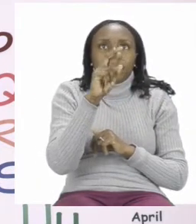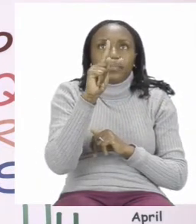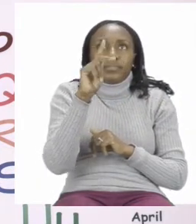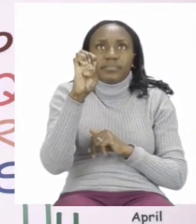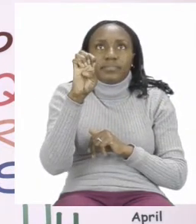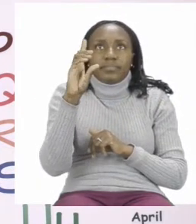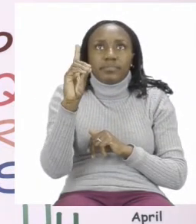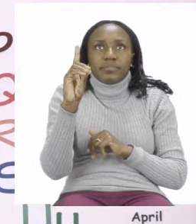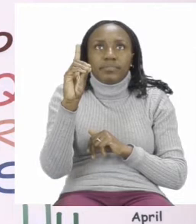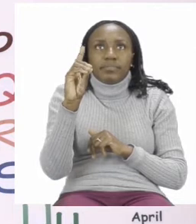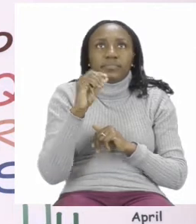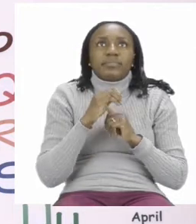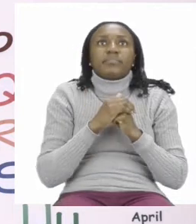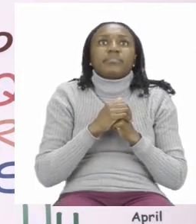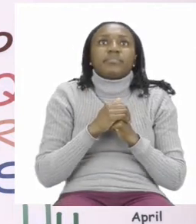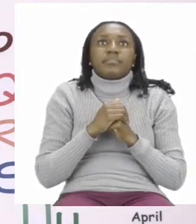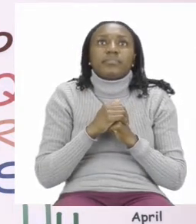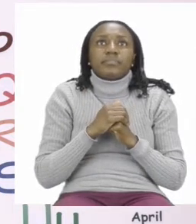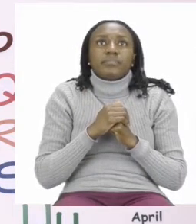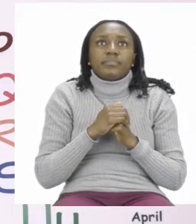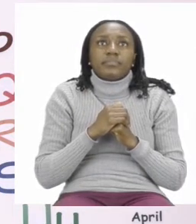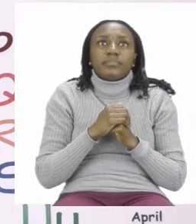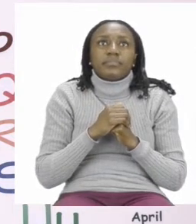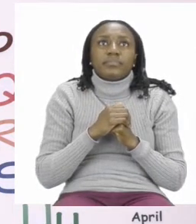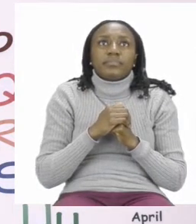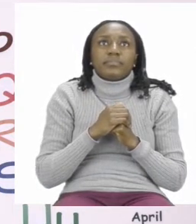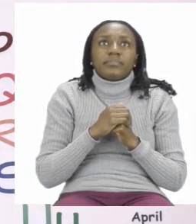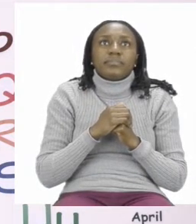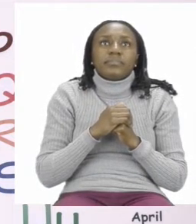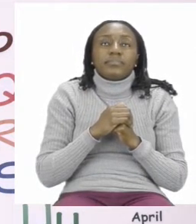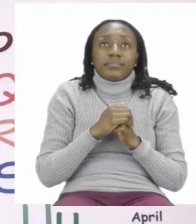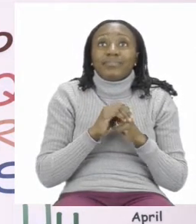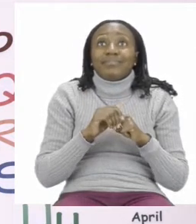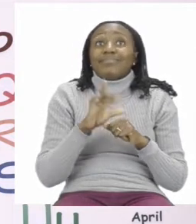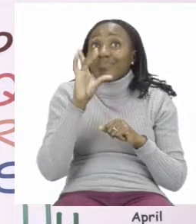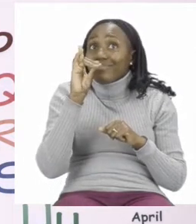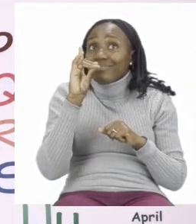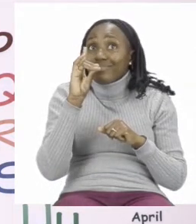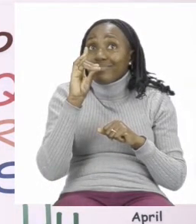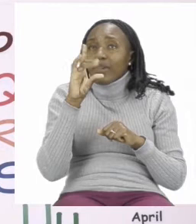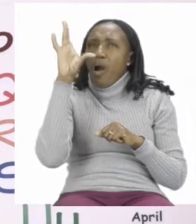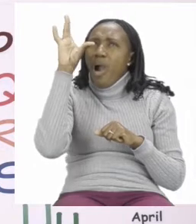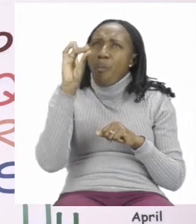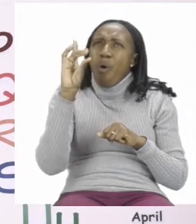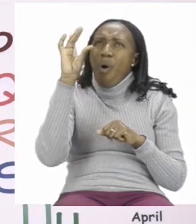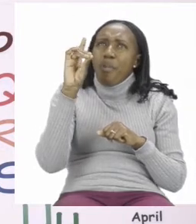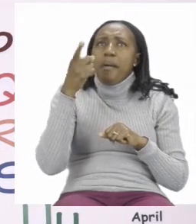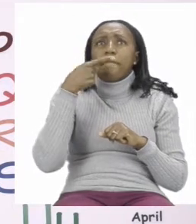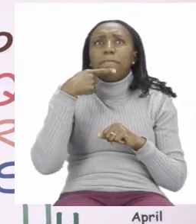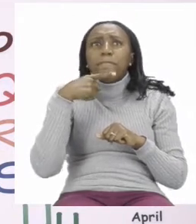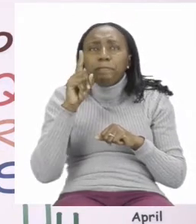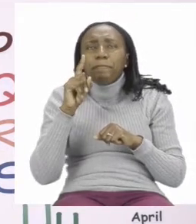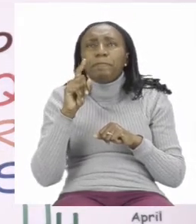the sentence without using the one in the brackets. The dog barked